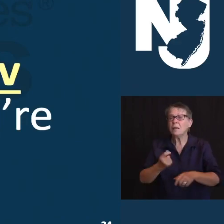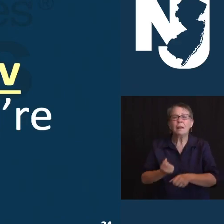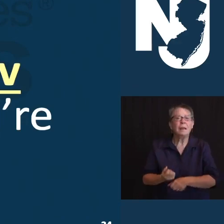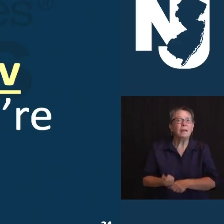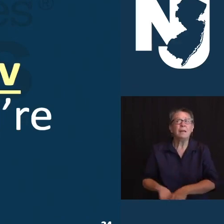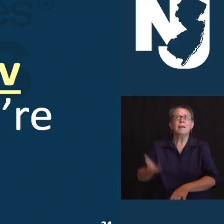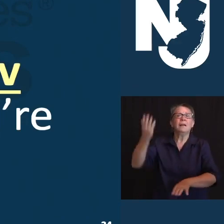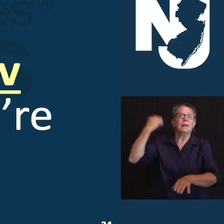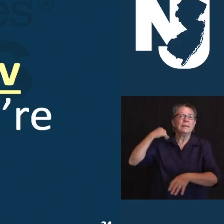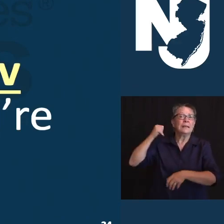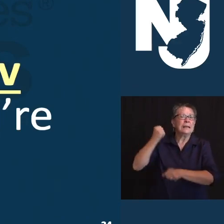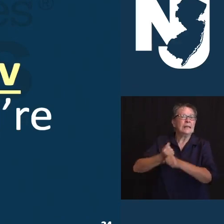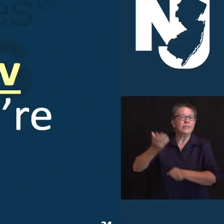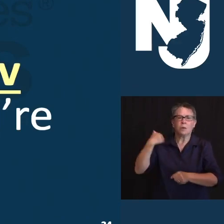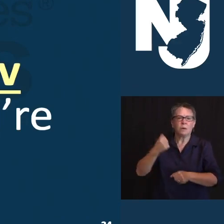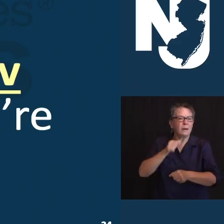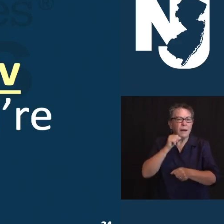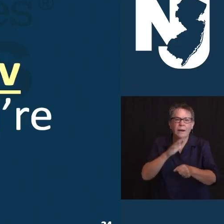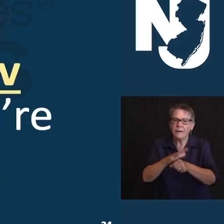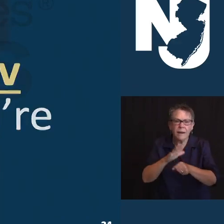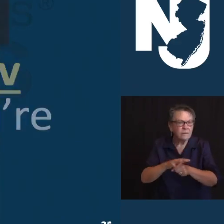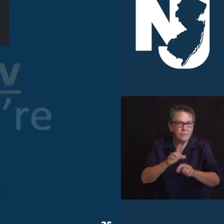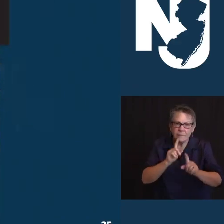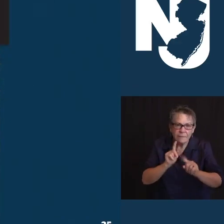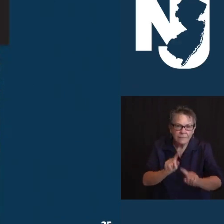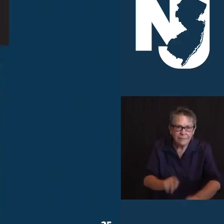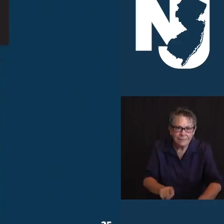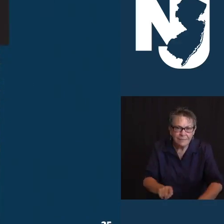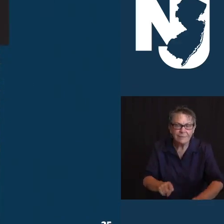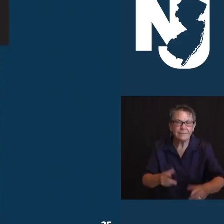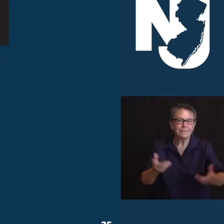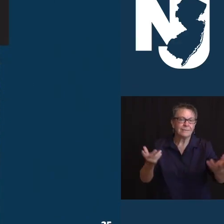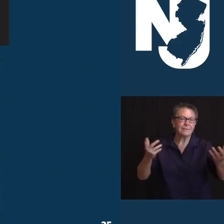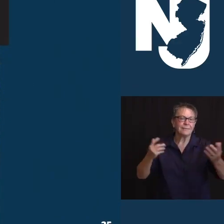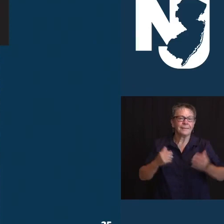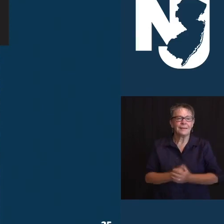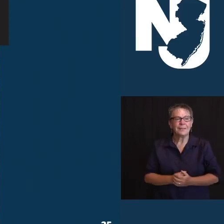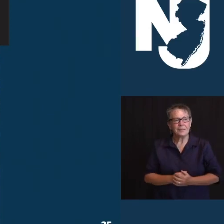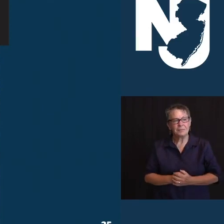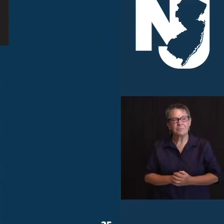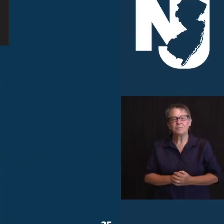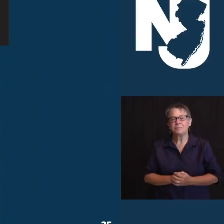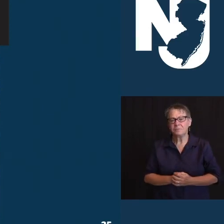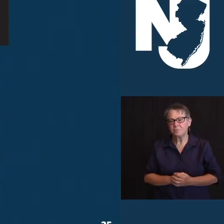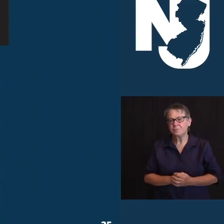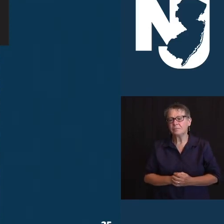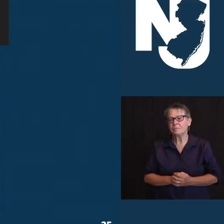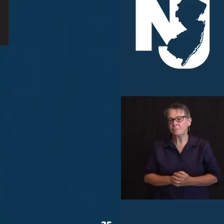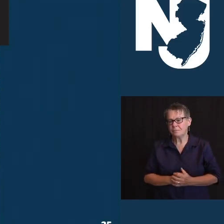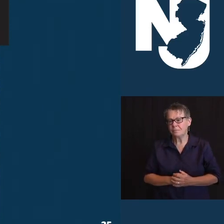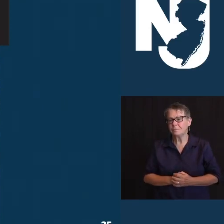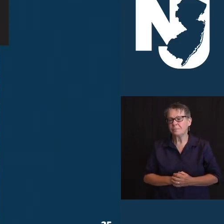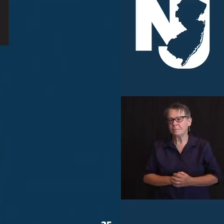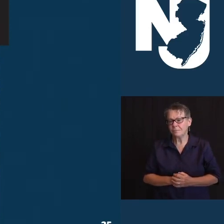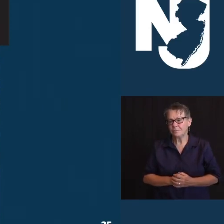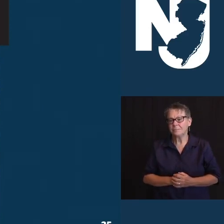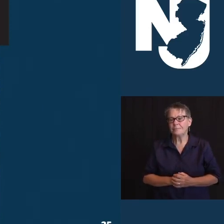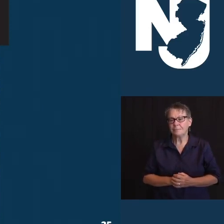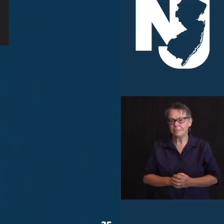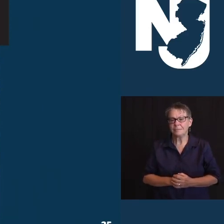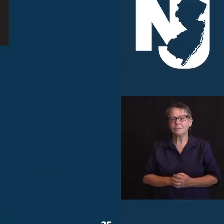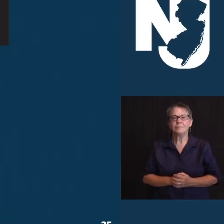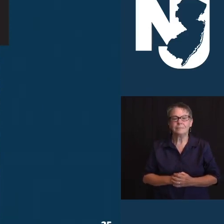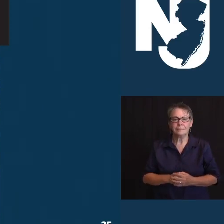counted too. Finally today, I want to recognize the Princeton Legal Search Group, another of the many small businesses